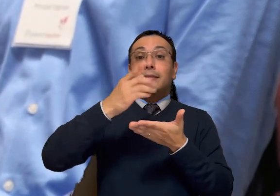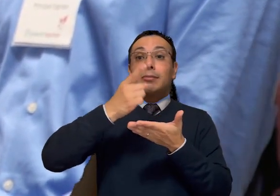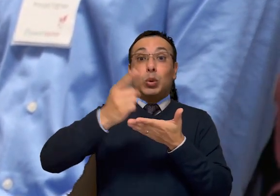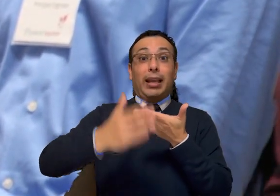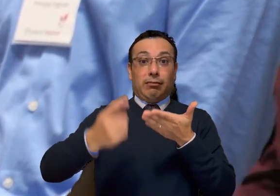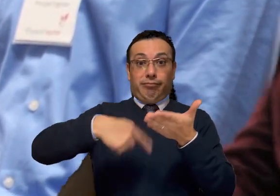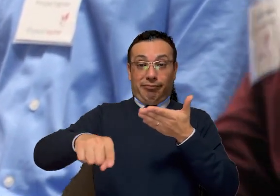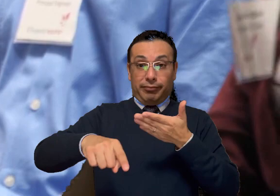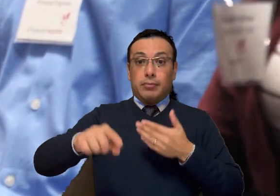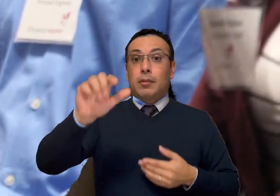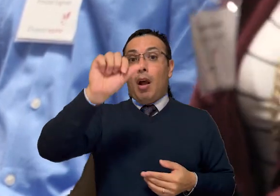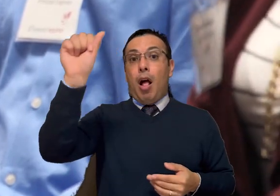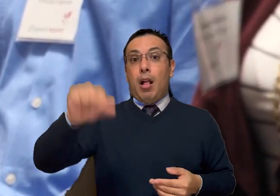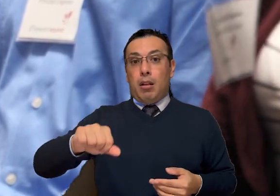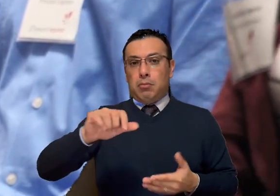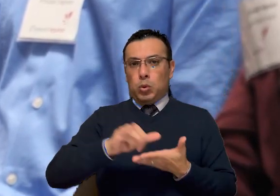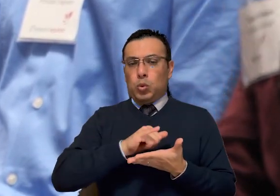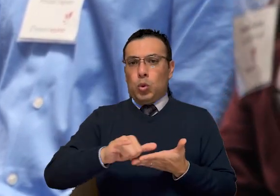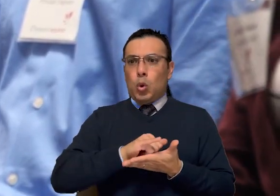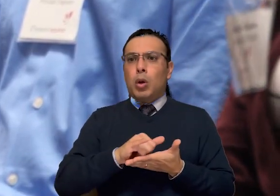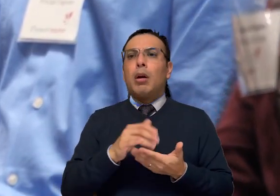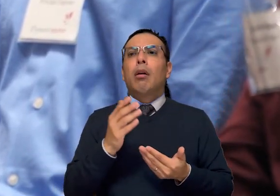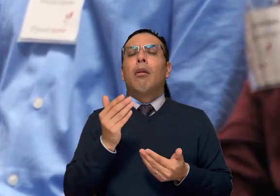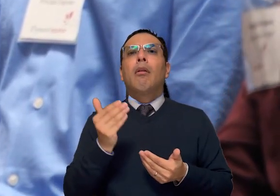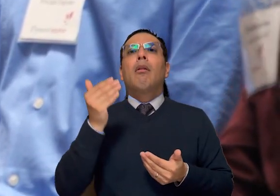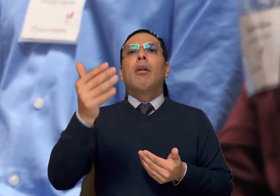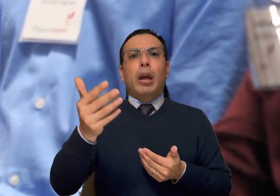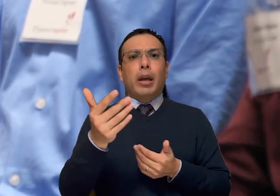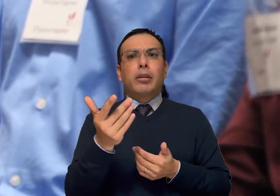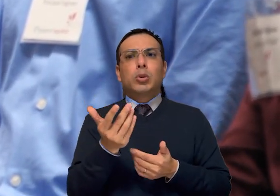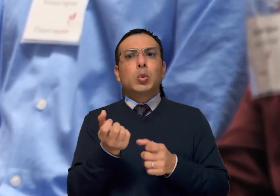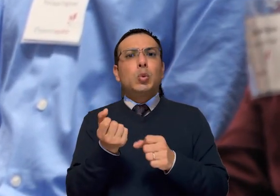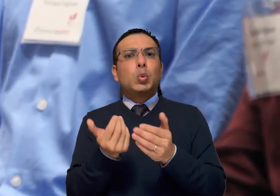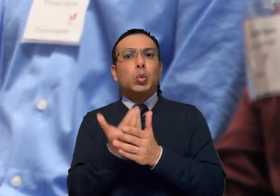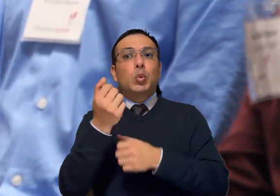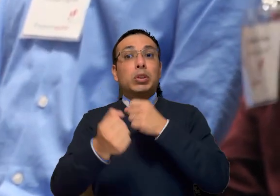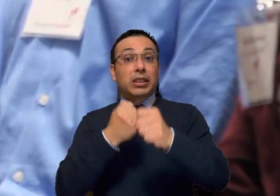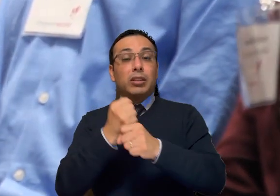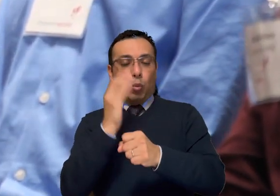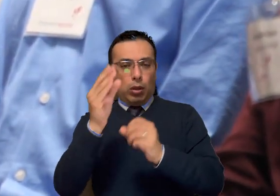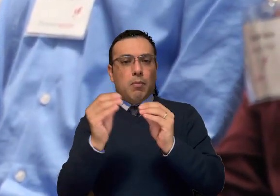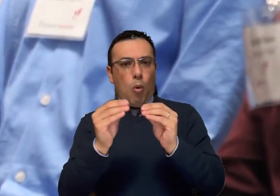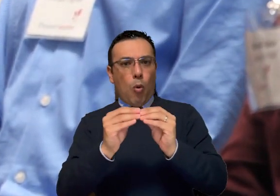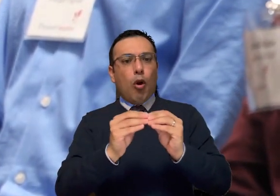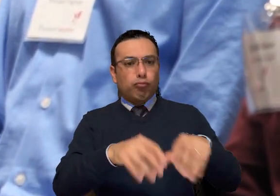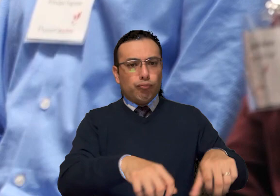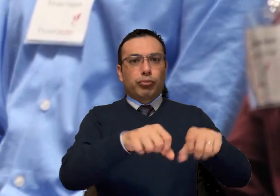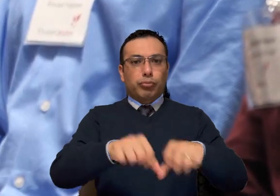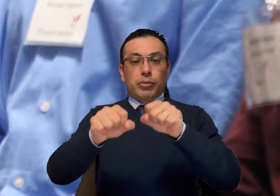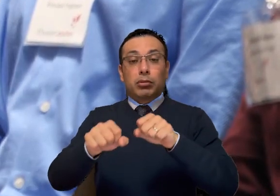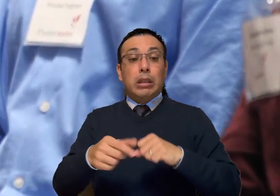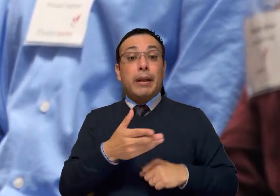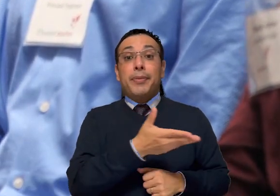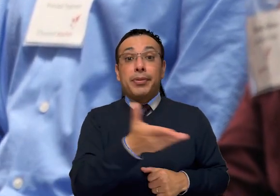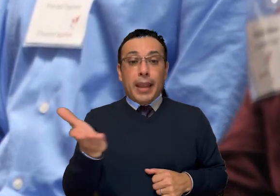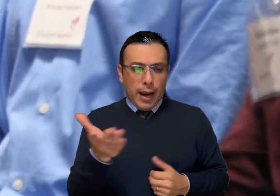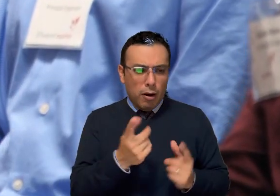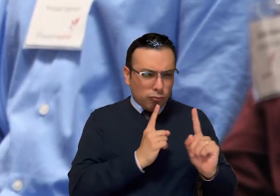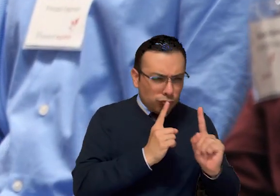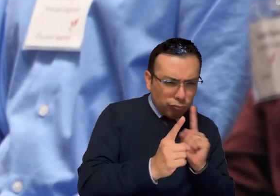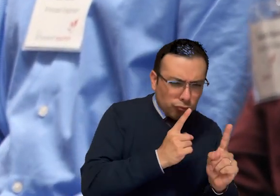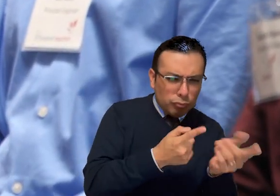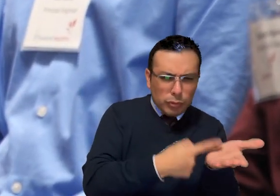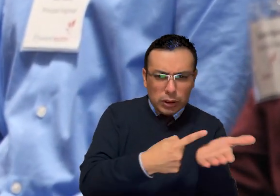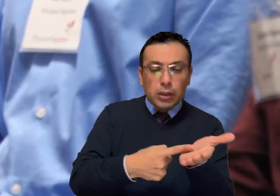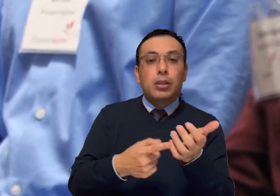here. So that would actually be a very good opportunity to start talking to the suppliers and understanding more about their business models and commercials. But I'm afraid I don't